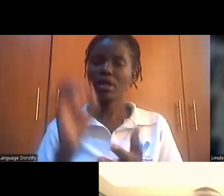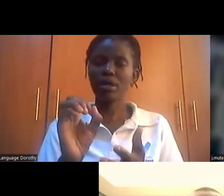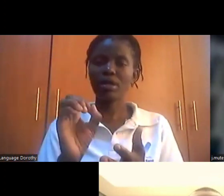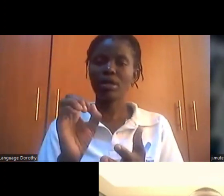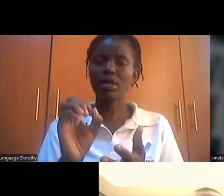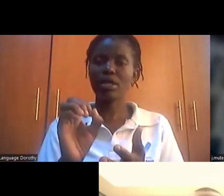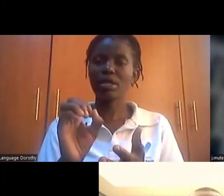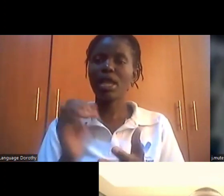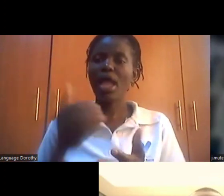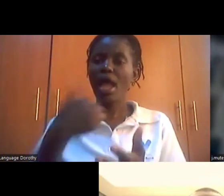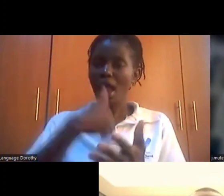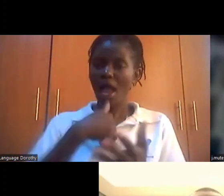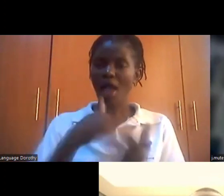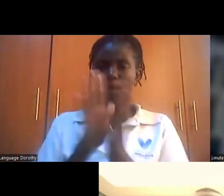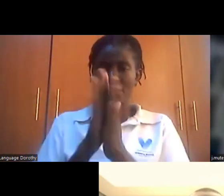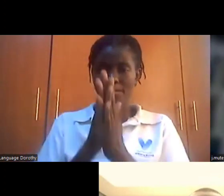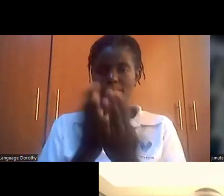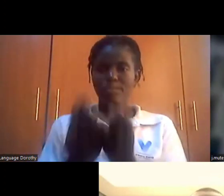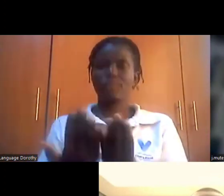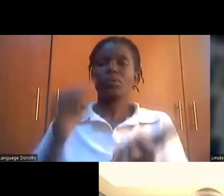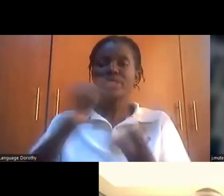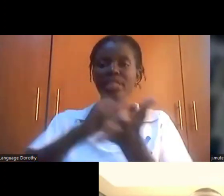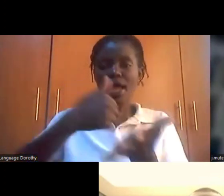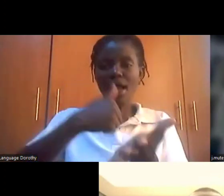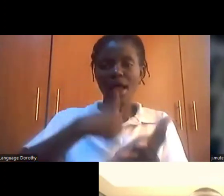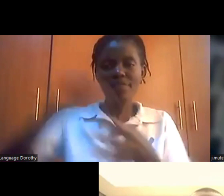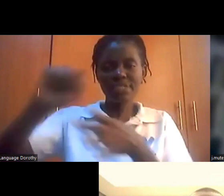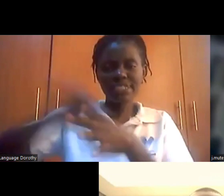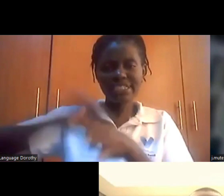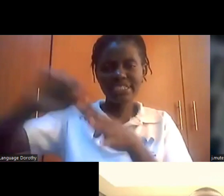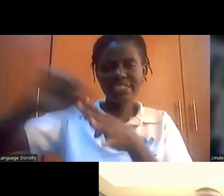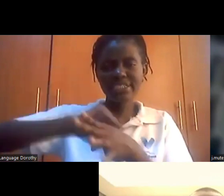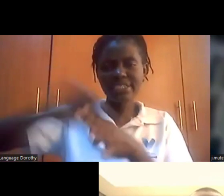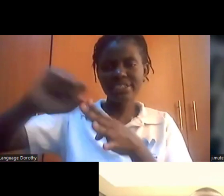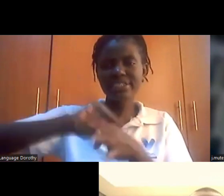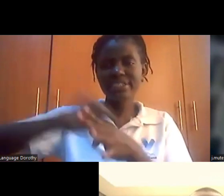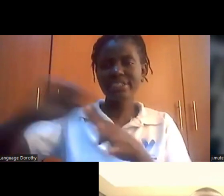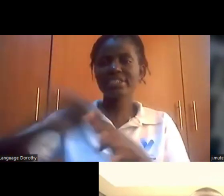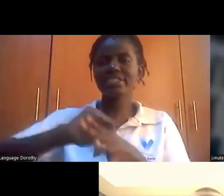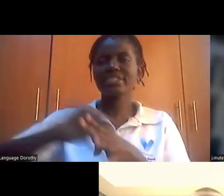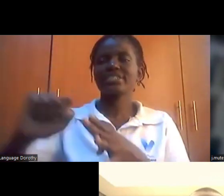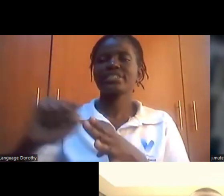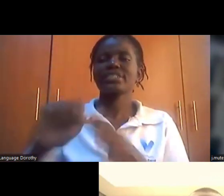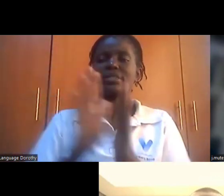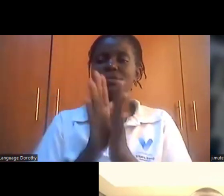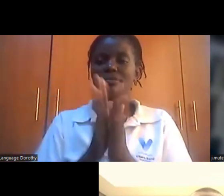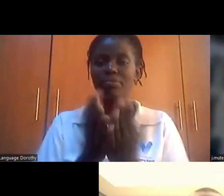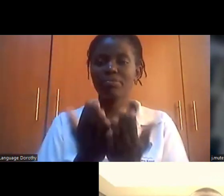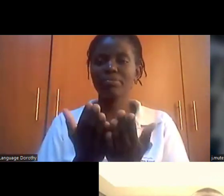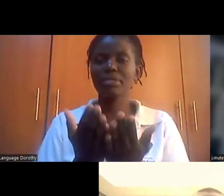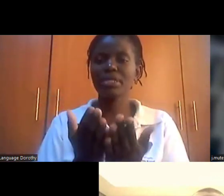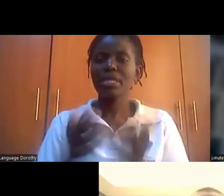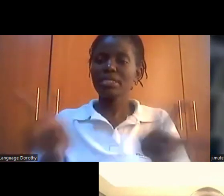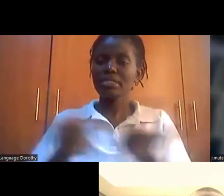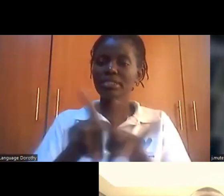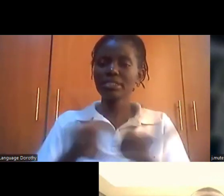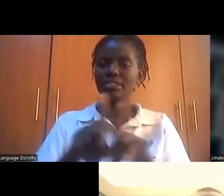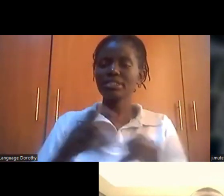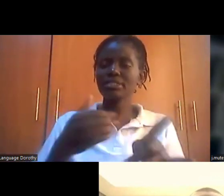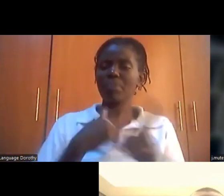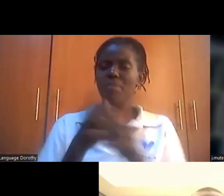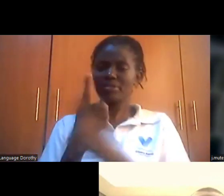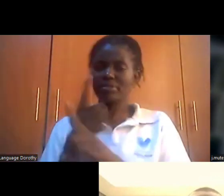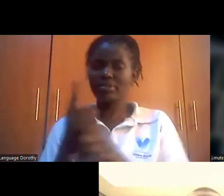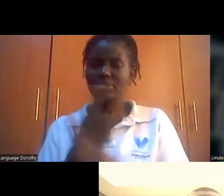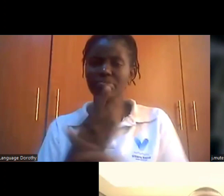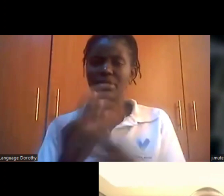has the training manual. And it has personal-centered communication tools that are very key when